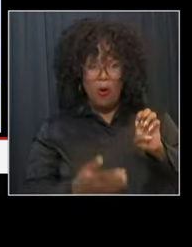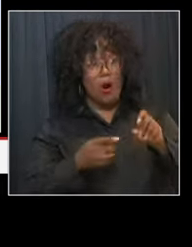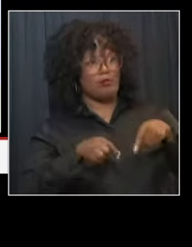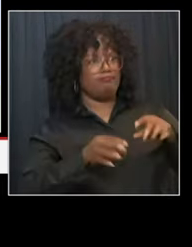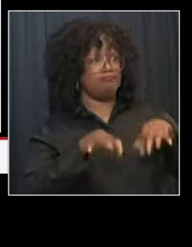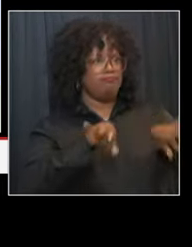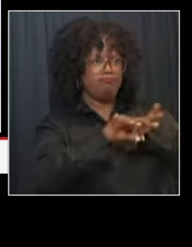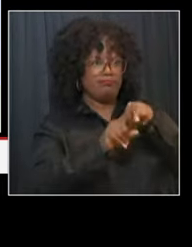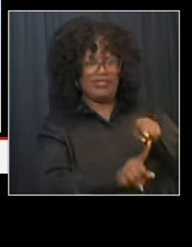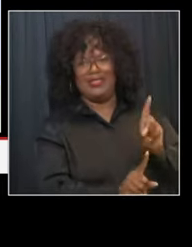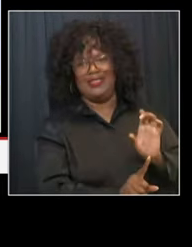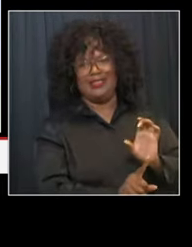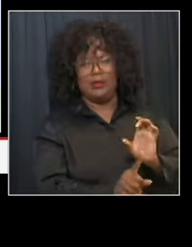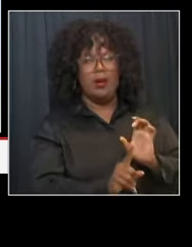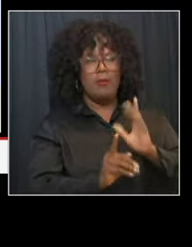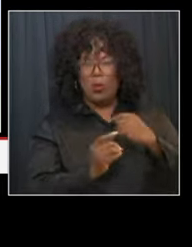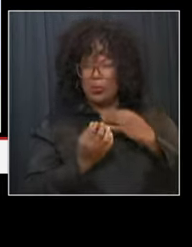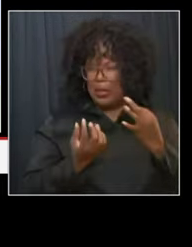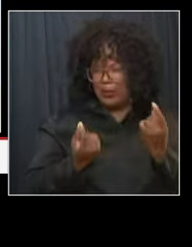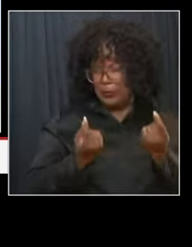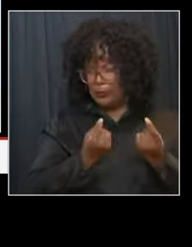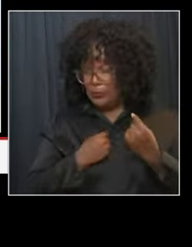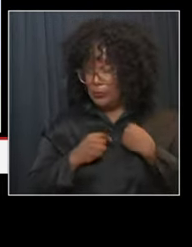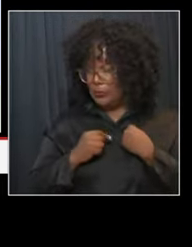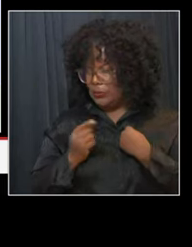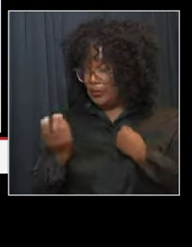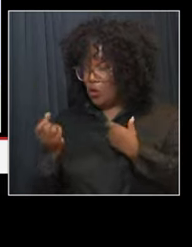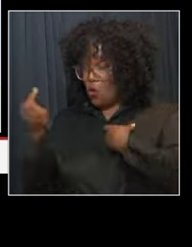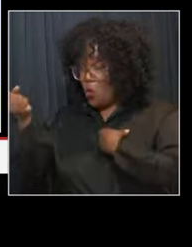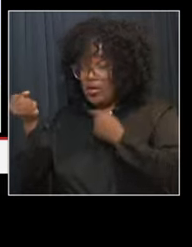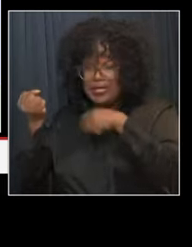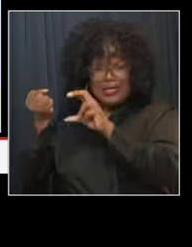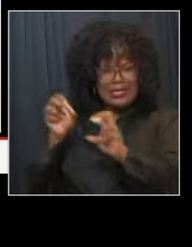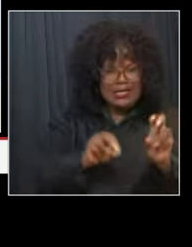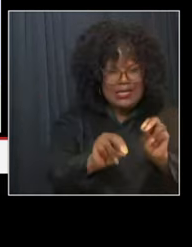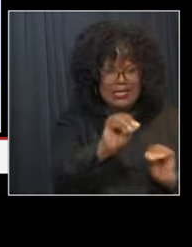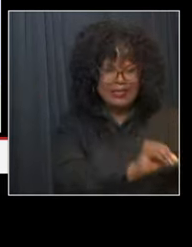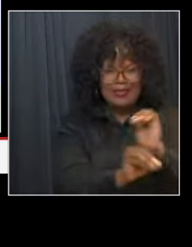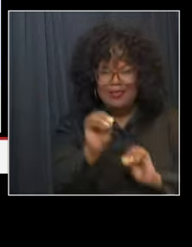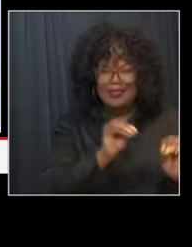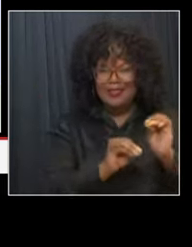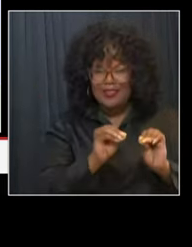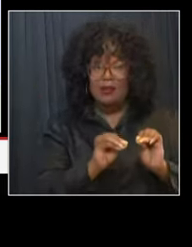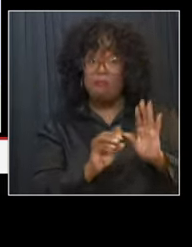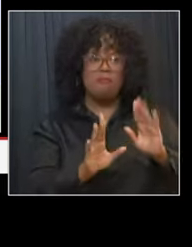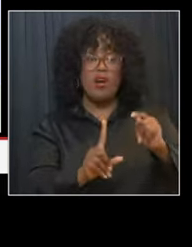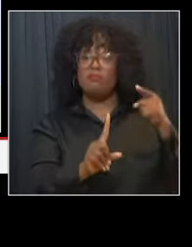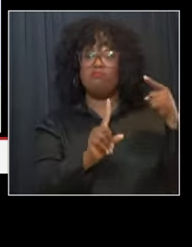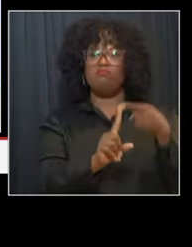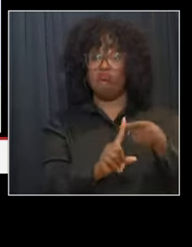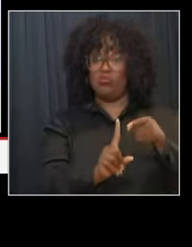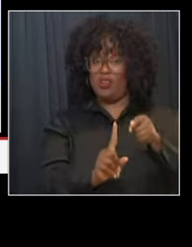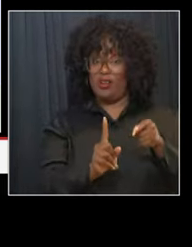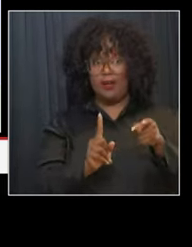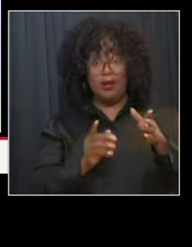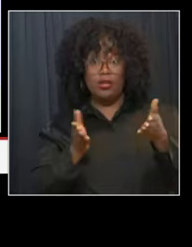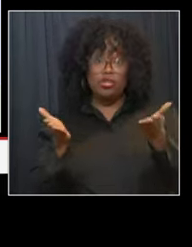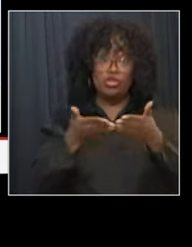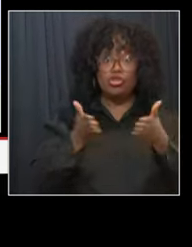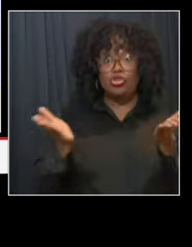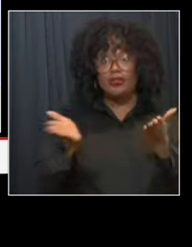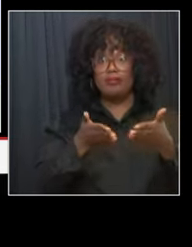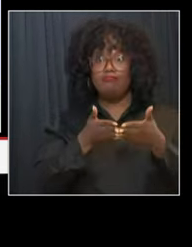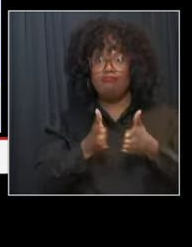between making investments in core services and making investments in things that help make DC a great place to live, but aren't